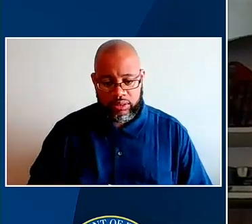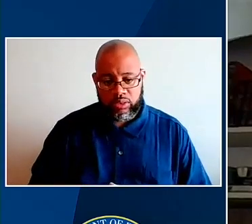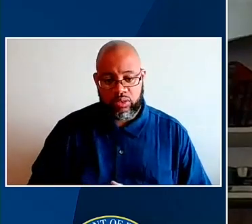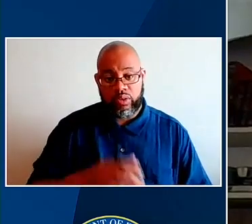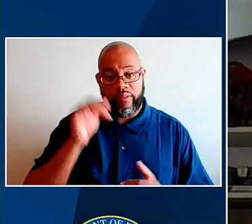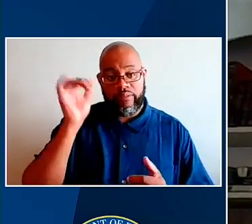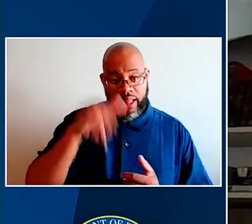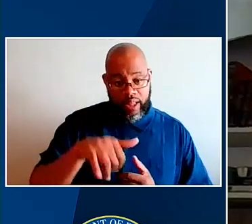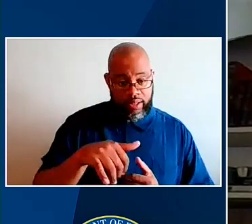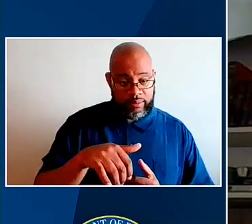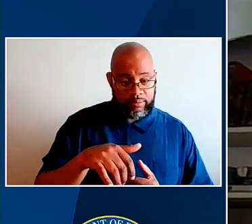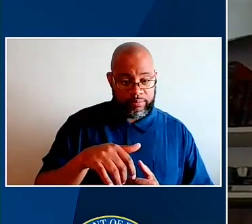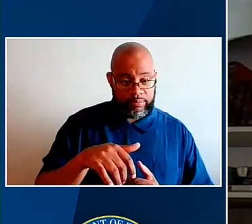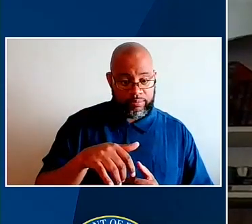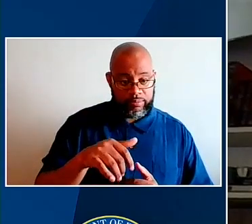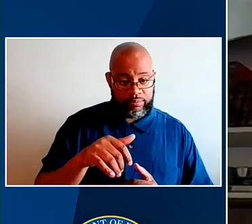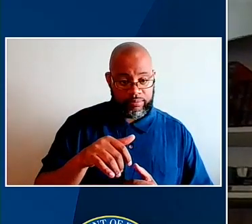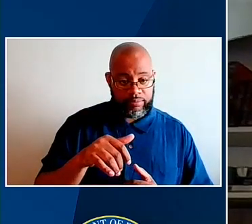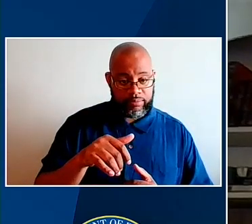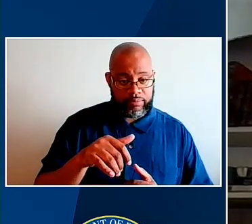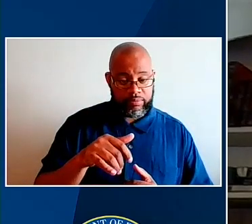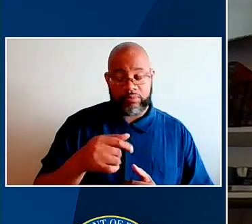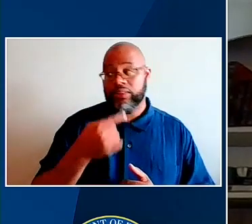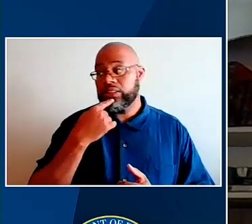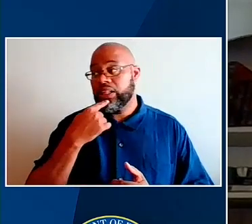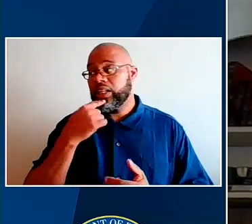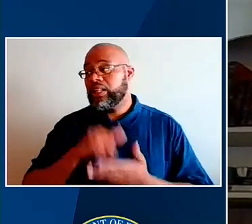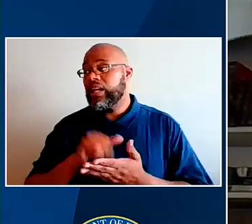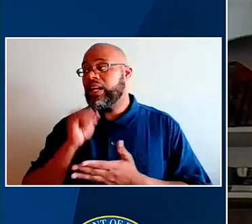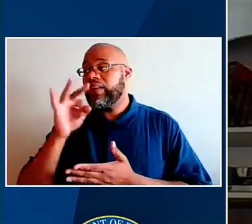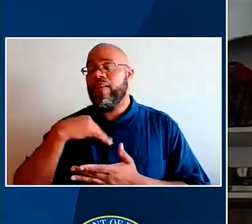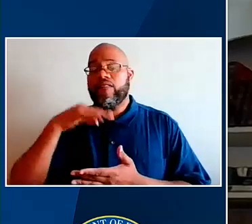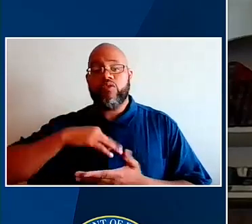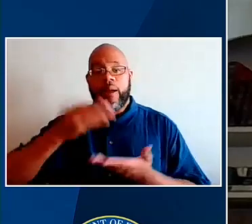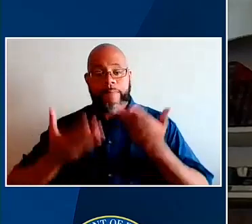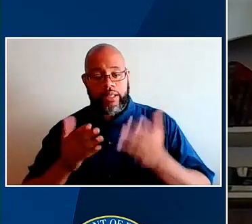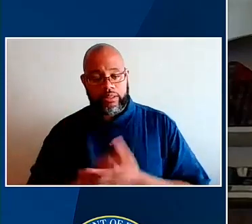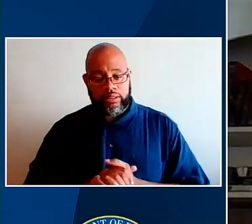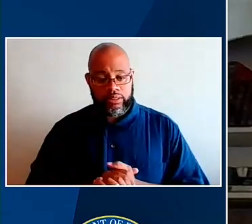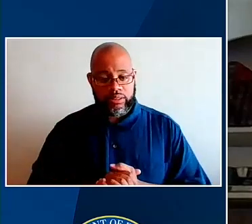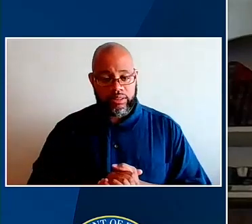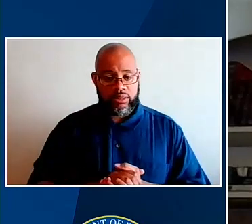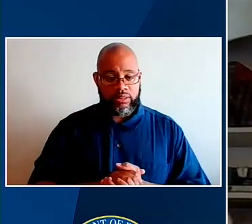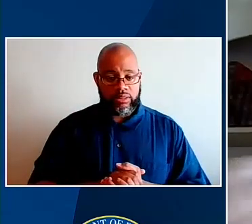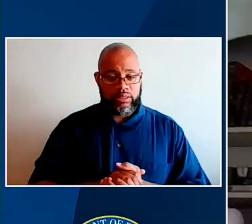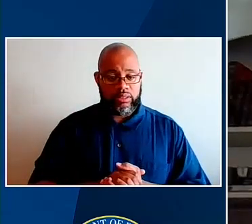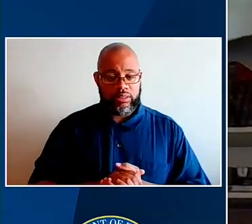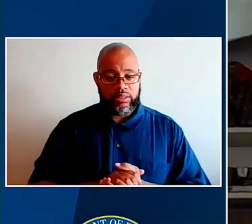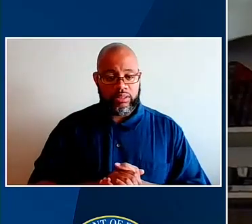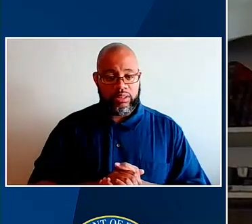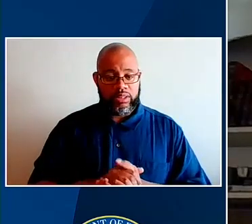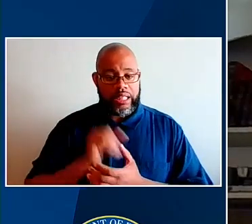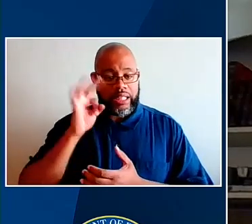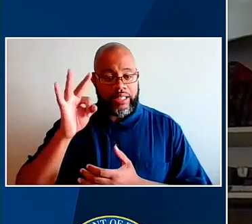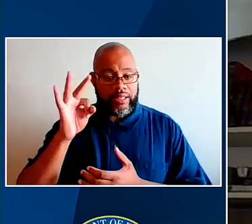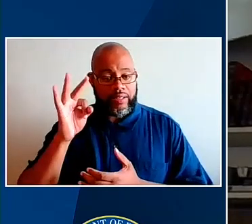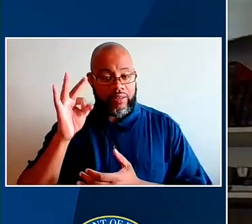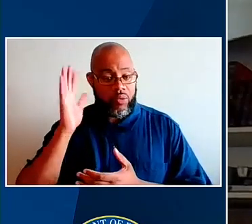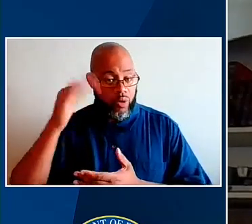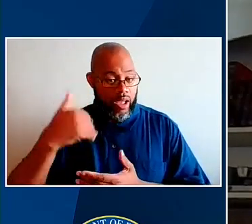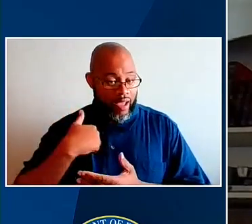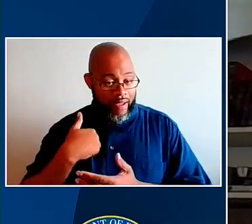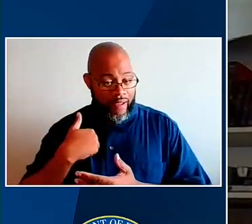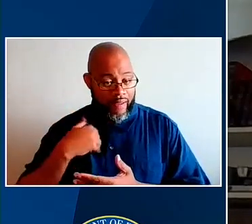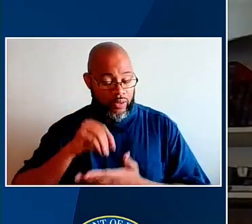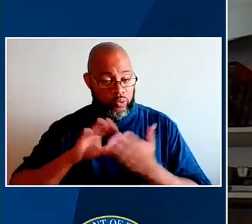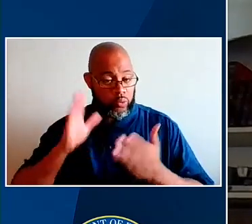that you're saying here, if there's a credit balance, so we're not, you know, if there's going to be a credit balance, so if there is going to be the student's